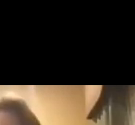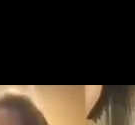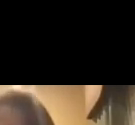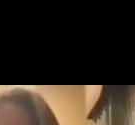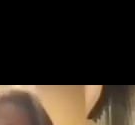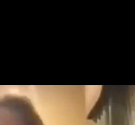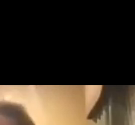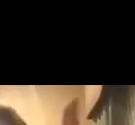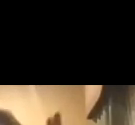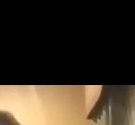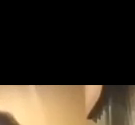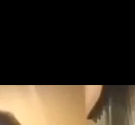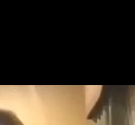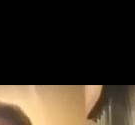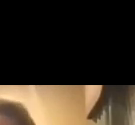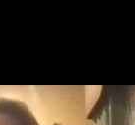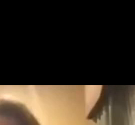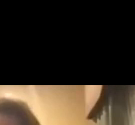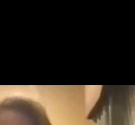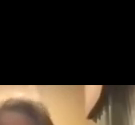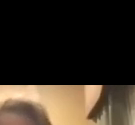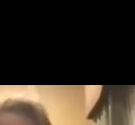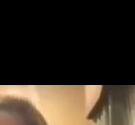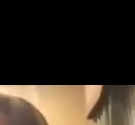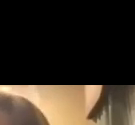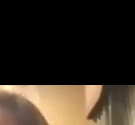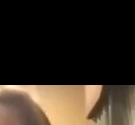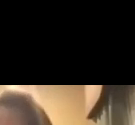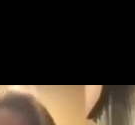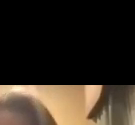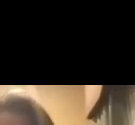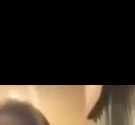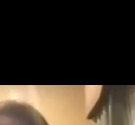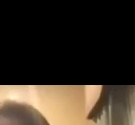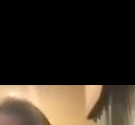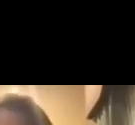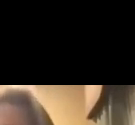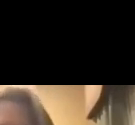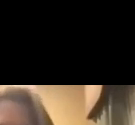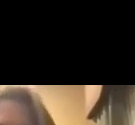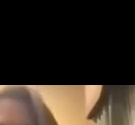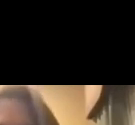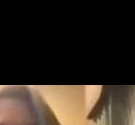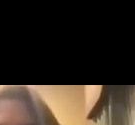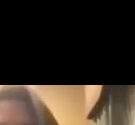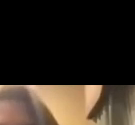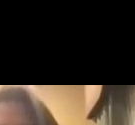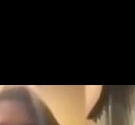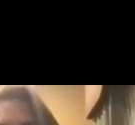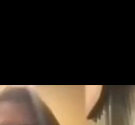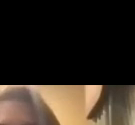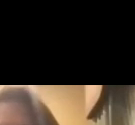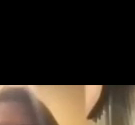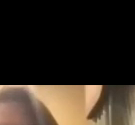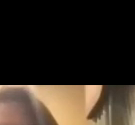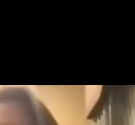We are not comparing our journey because I don't care if it takes me another 4 years or so to arrive at Diamond,